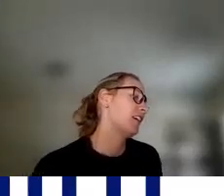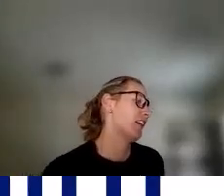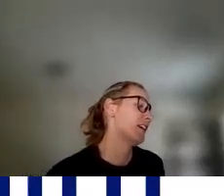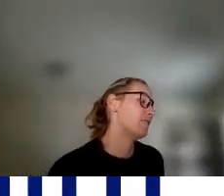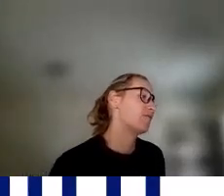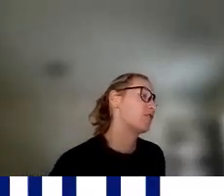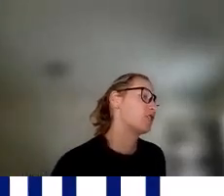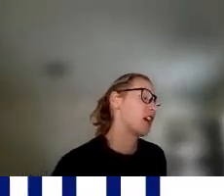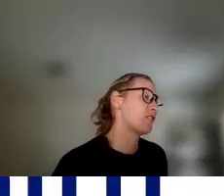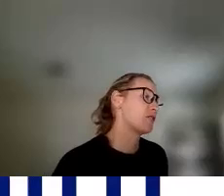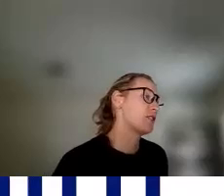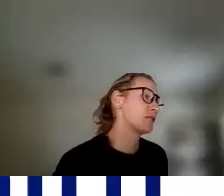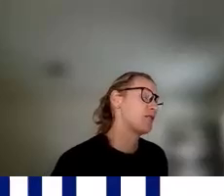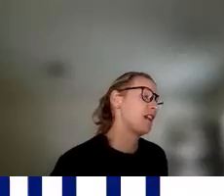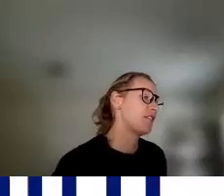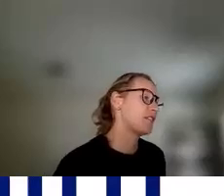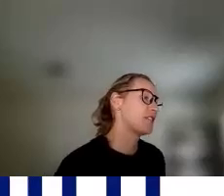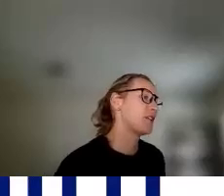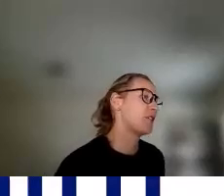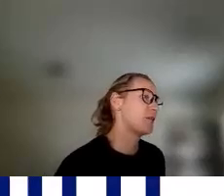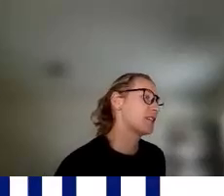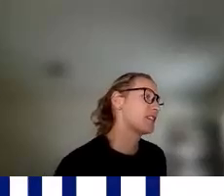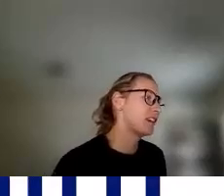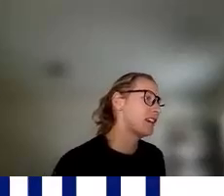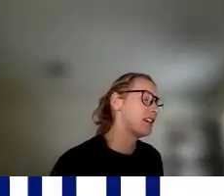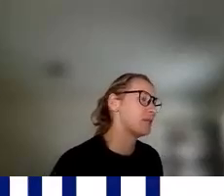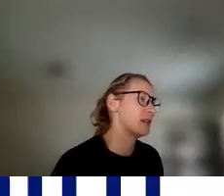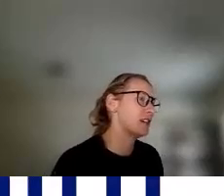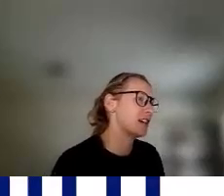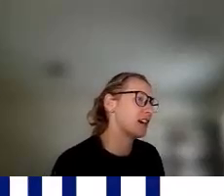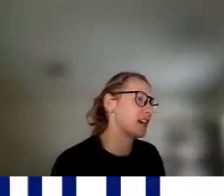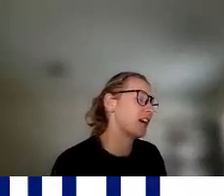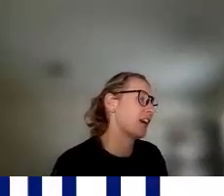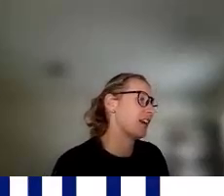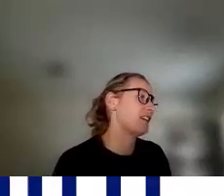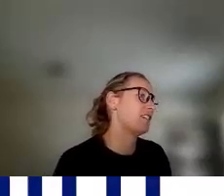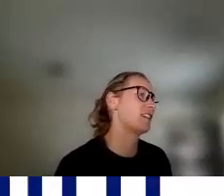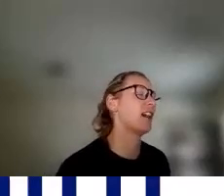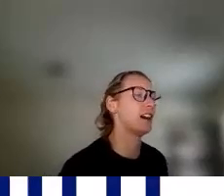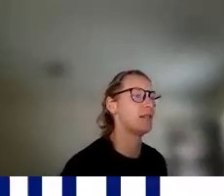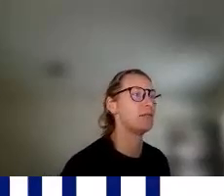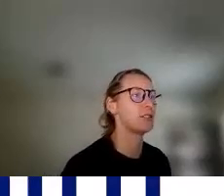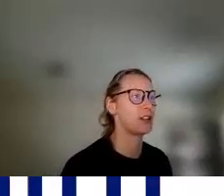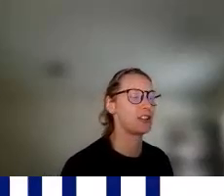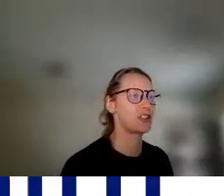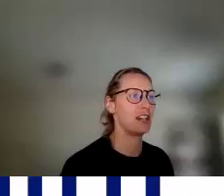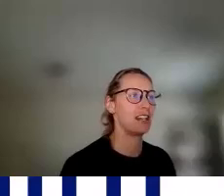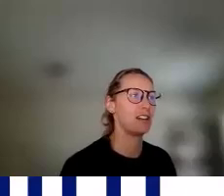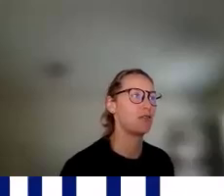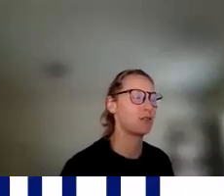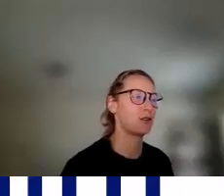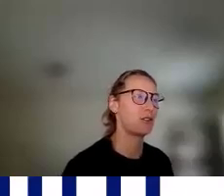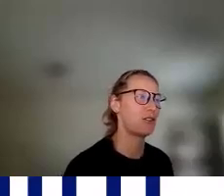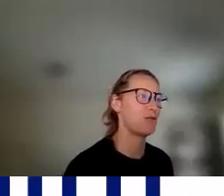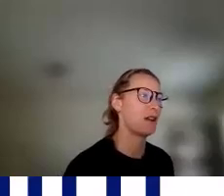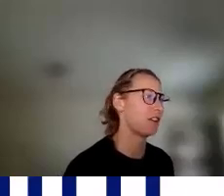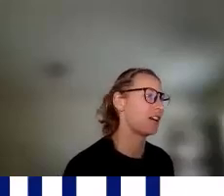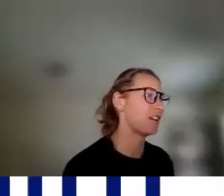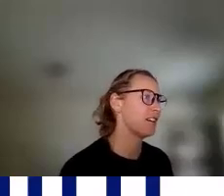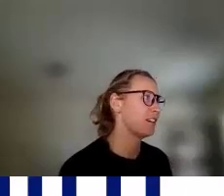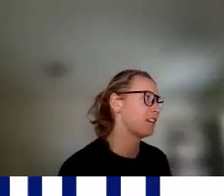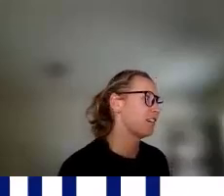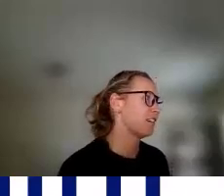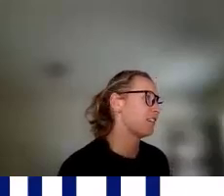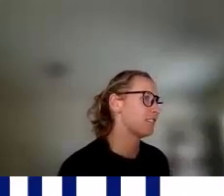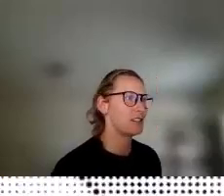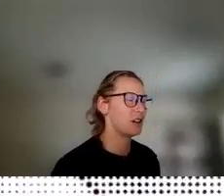in July of 2025. So I'm excited to be here and starting training for the new